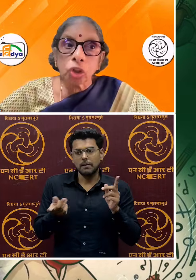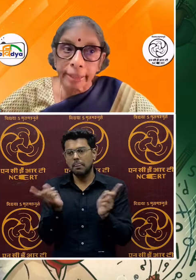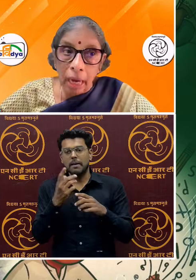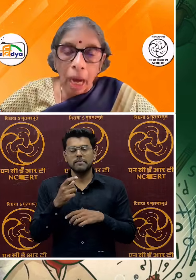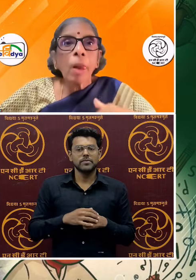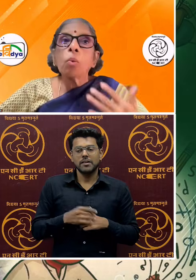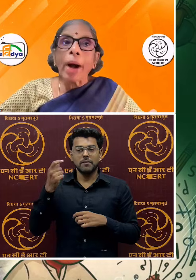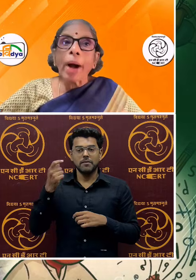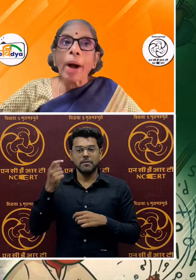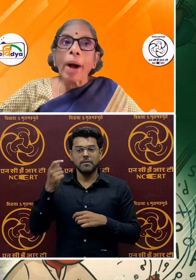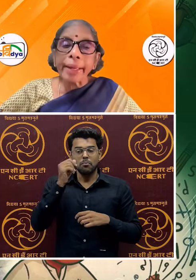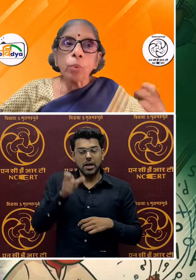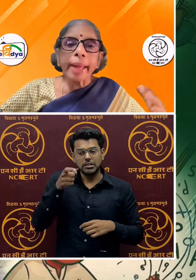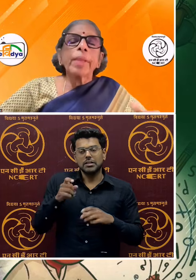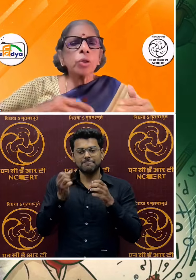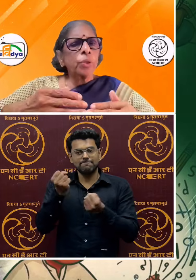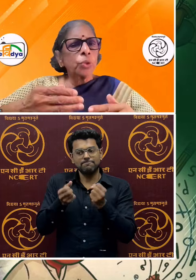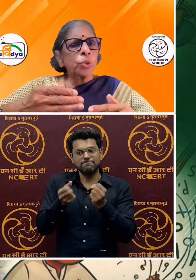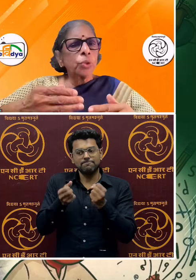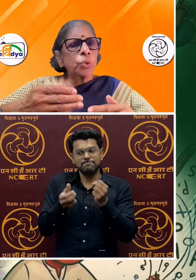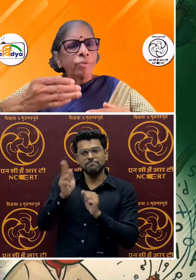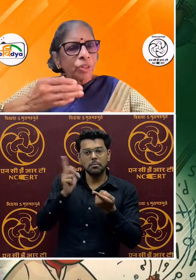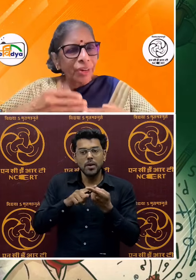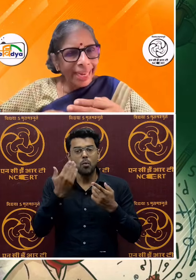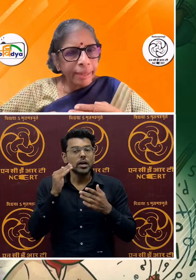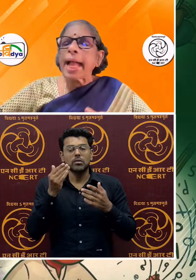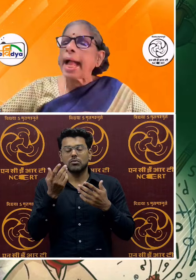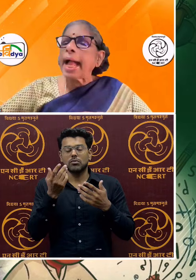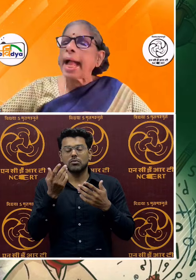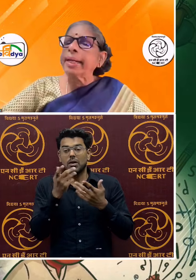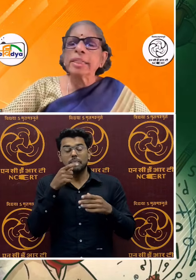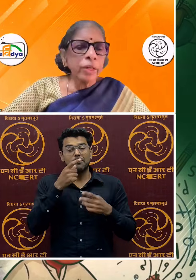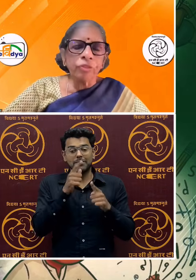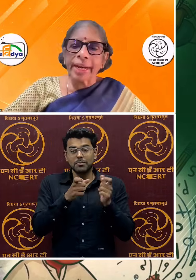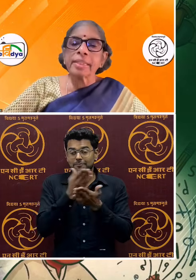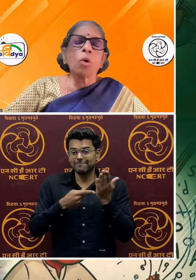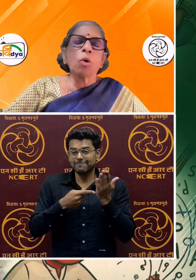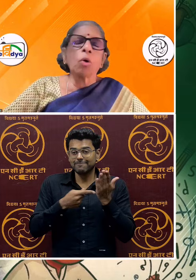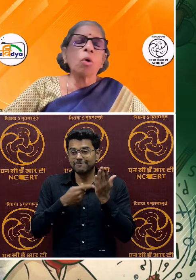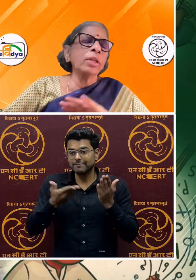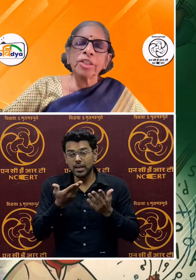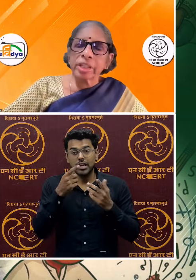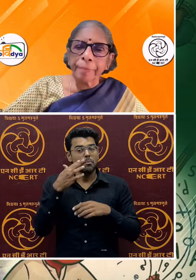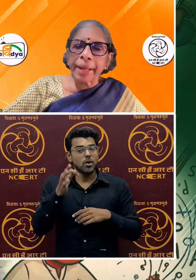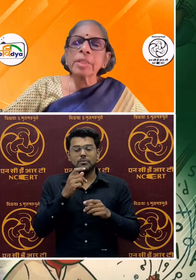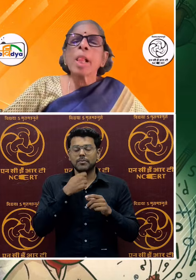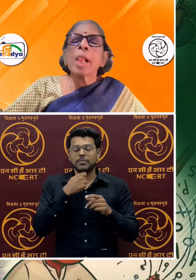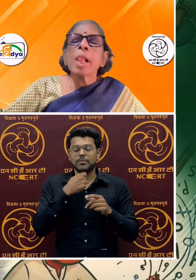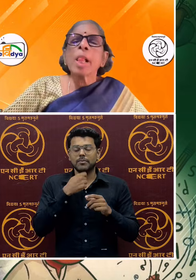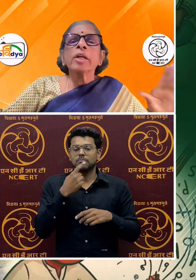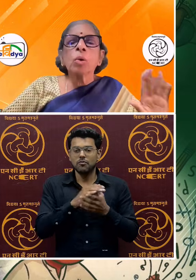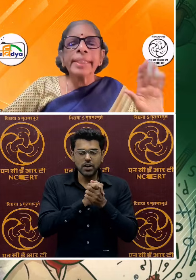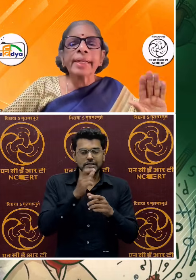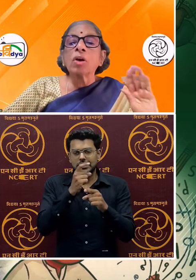was shot in the car. Why? Where? So, you have to train them. And I'll tell you, friends, all the teachers and